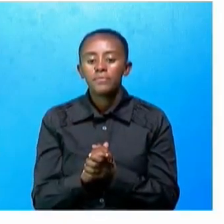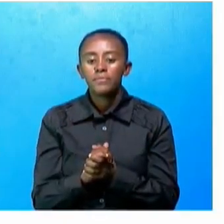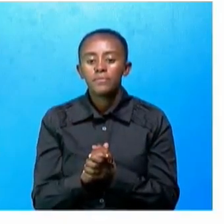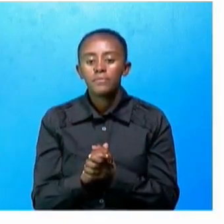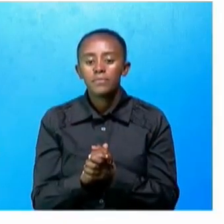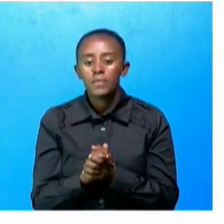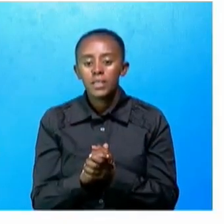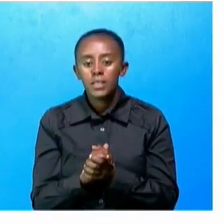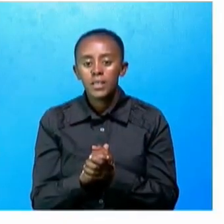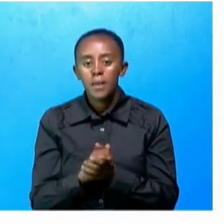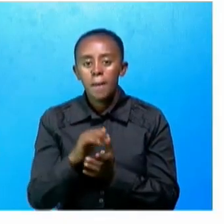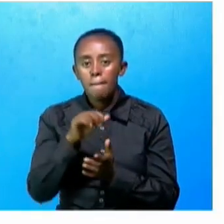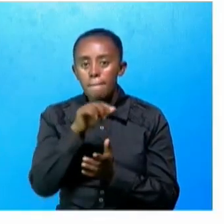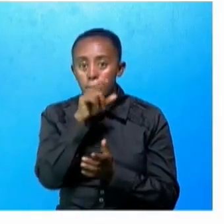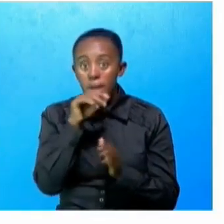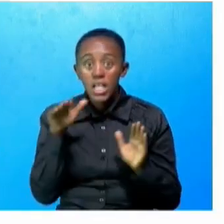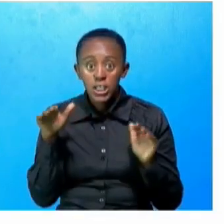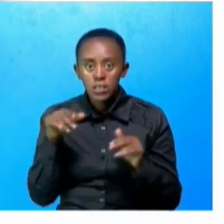birds,